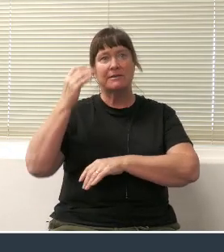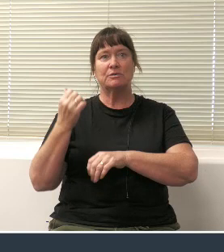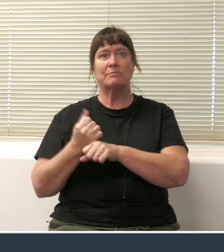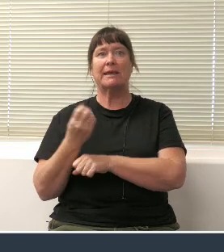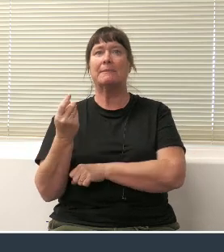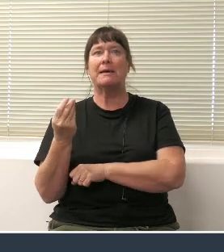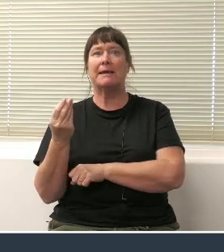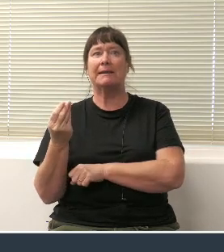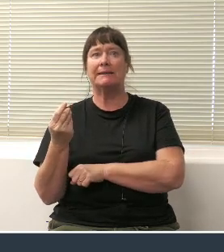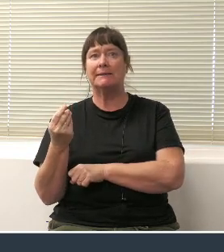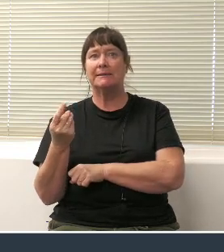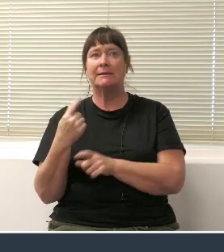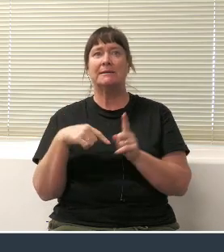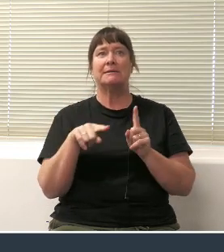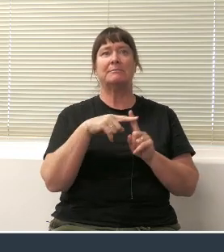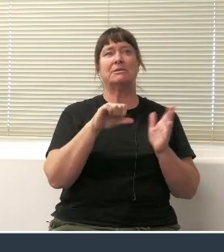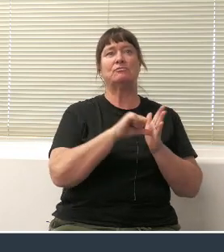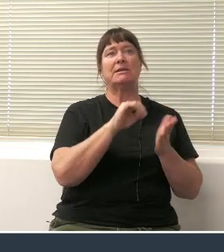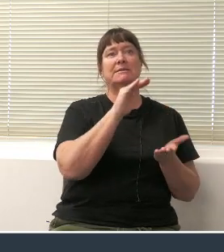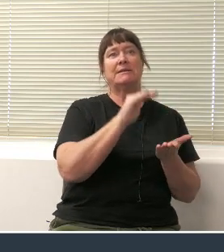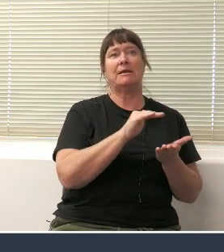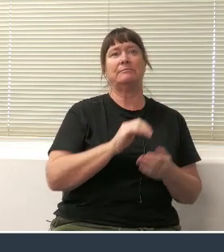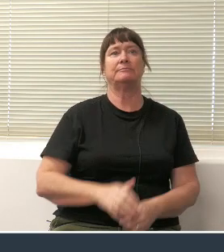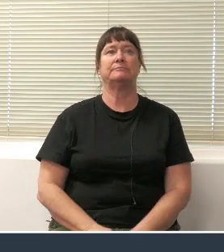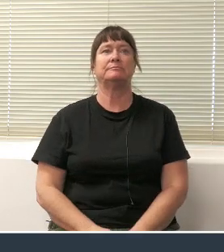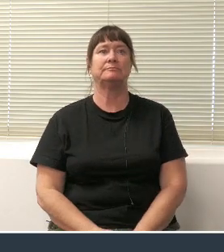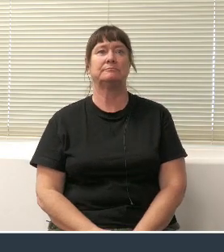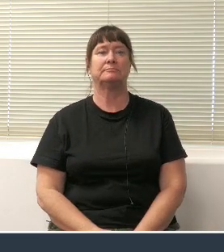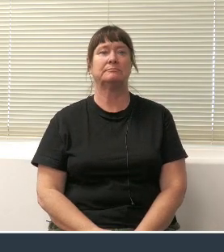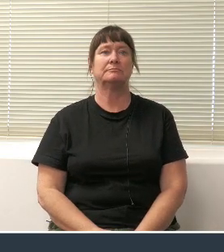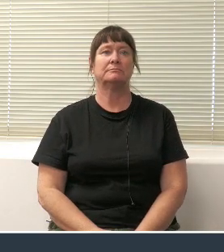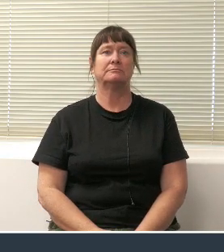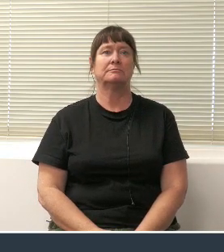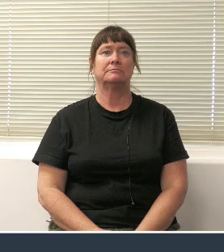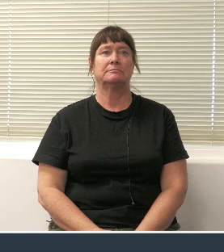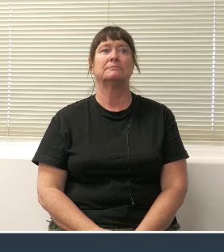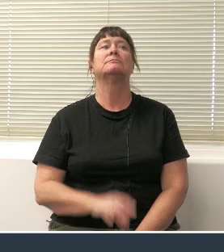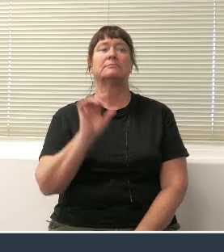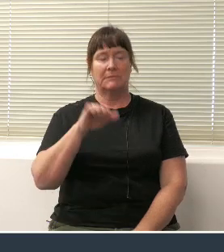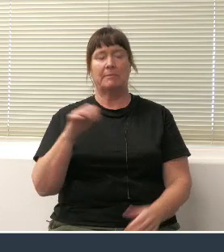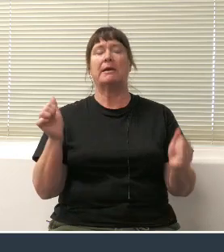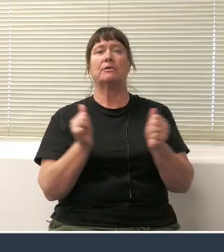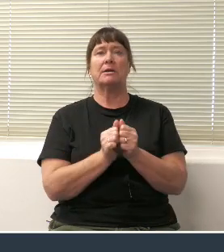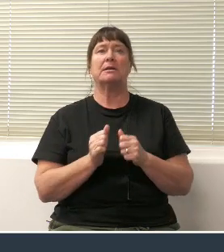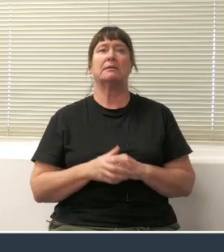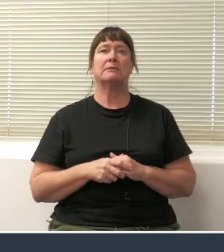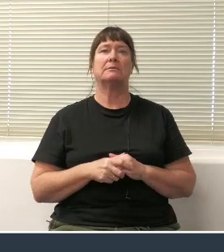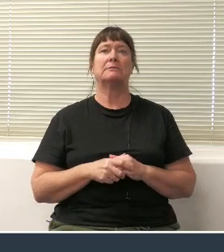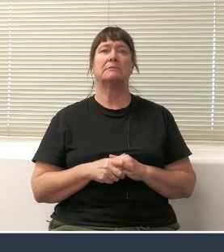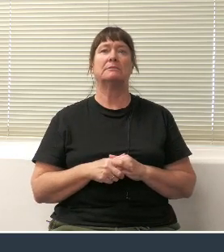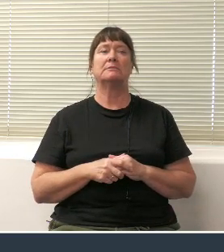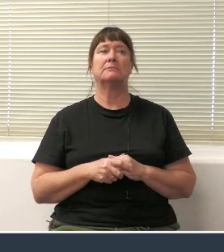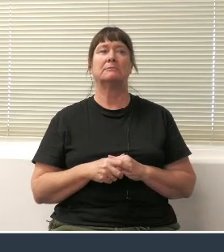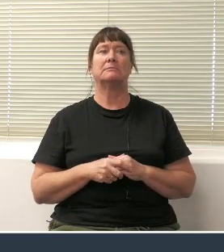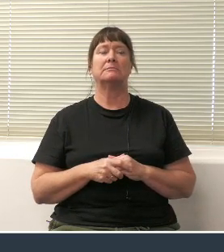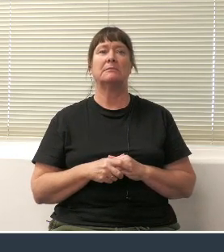money and keeping our rates down. Thank you. Councillor Price. Yes, I speak in support of it, and I think what I like about